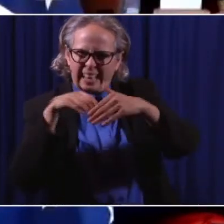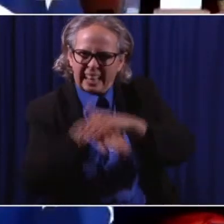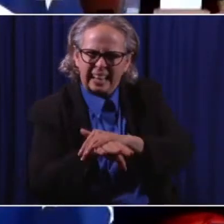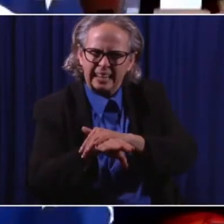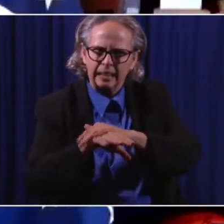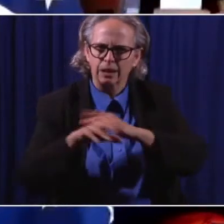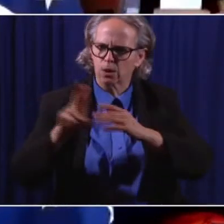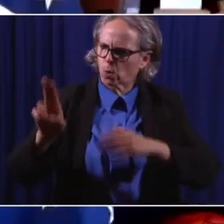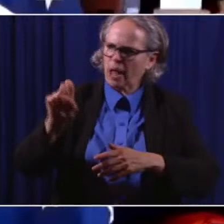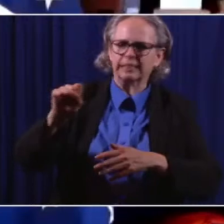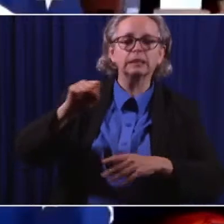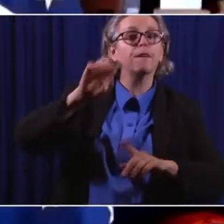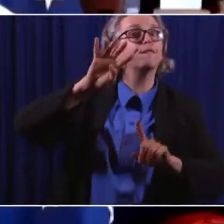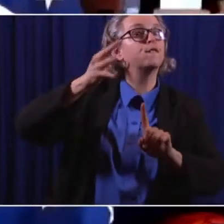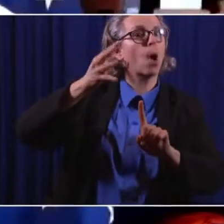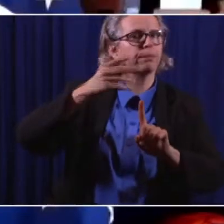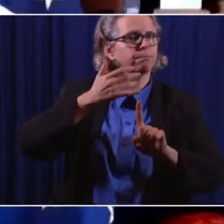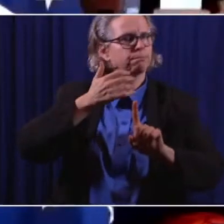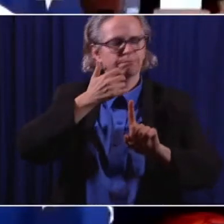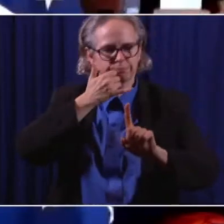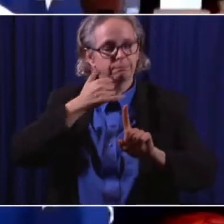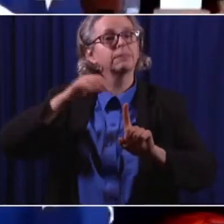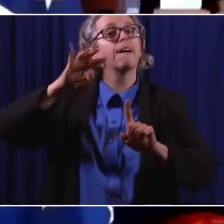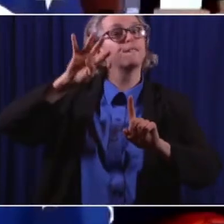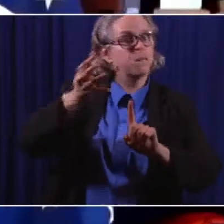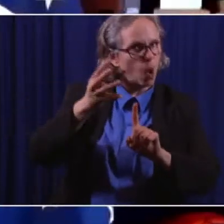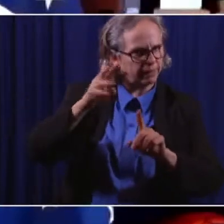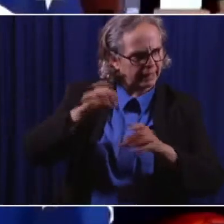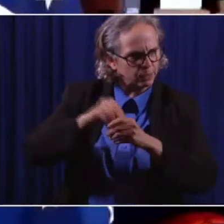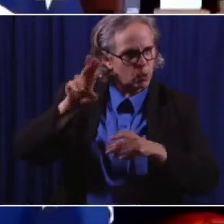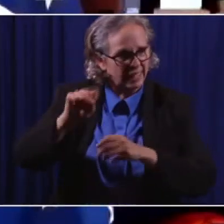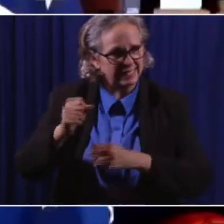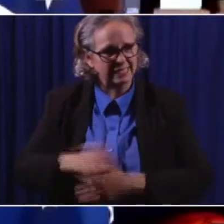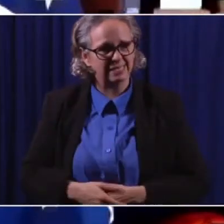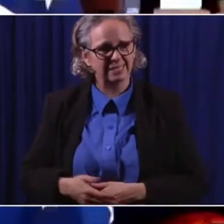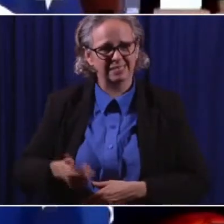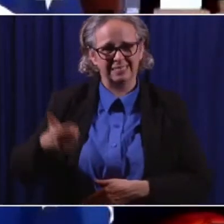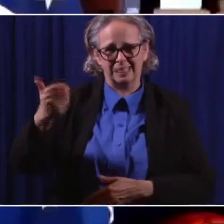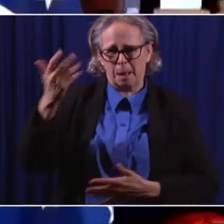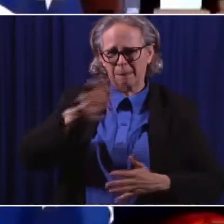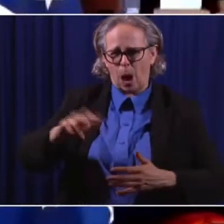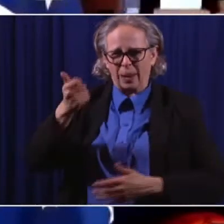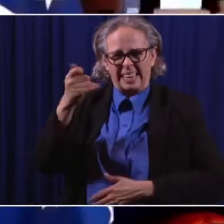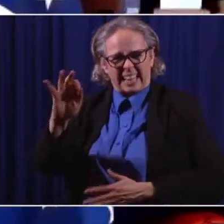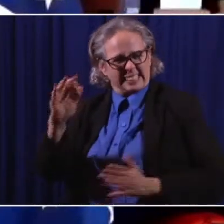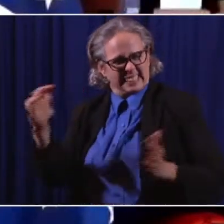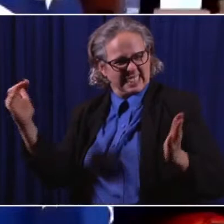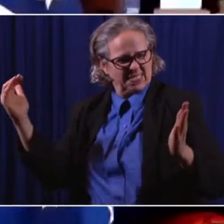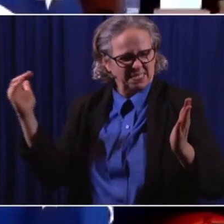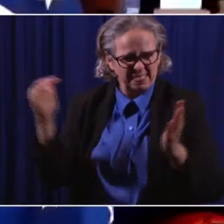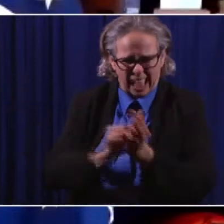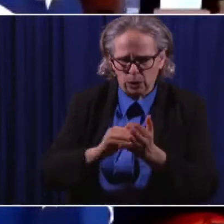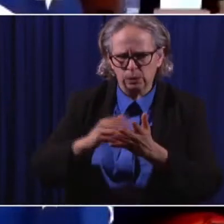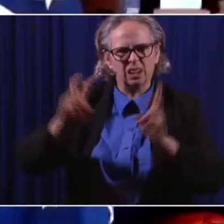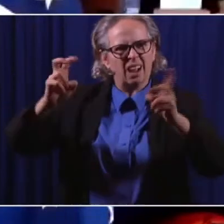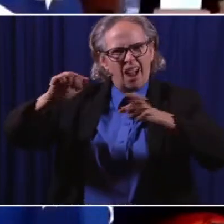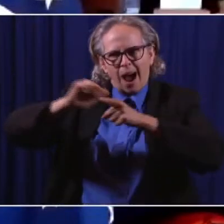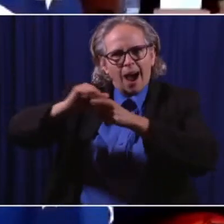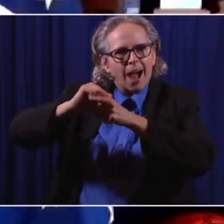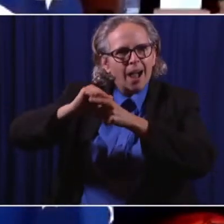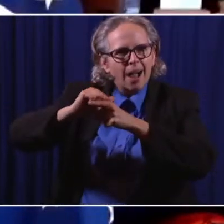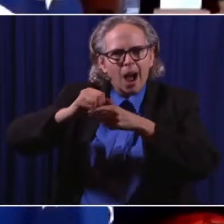have 19,981 apprentices, and on average, this is the important part, the apprentices in Ohio earn as much